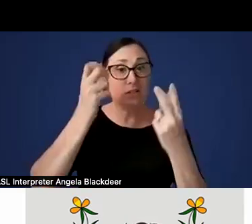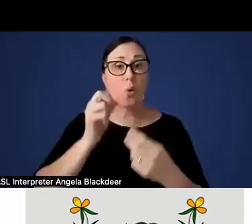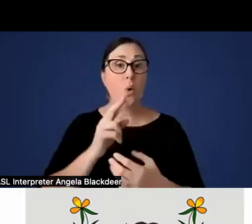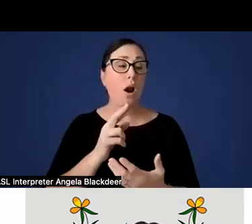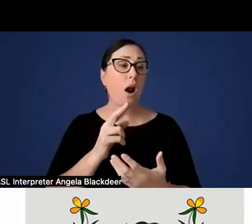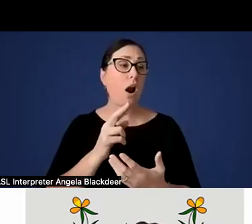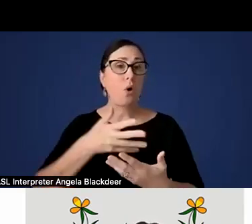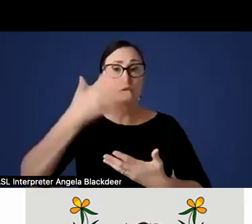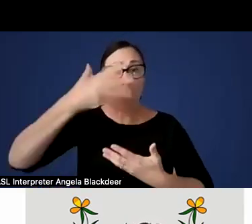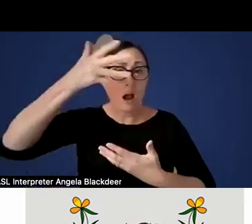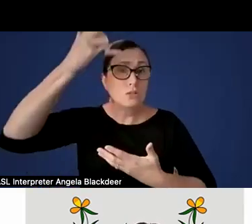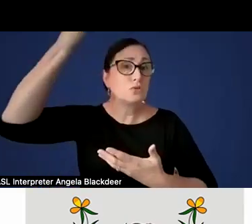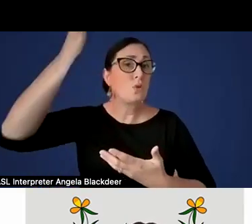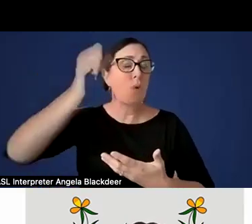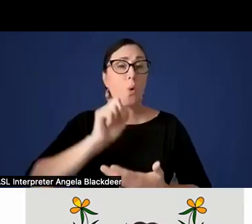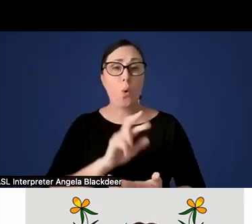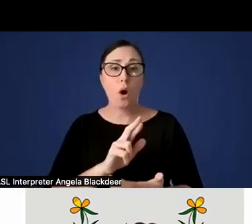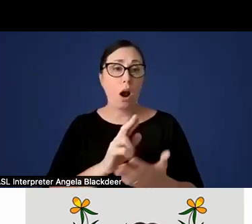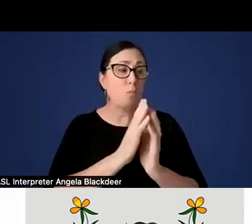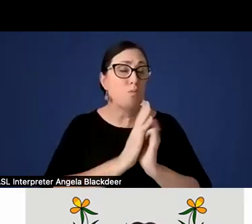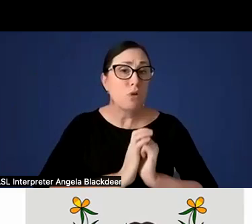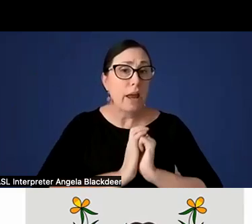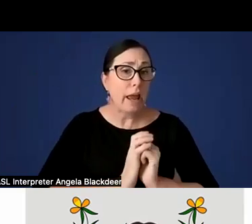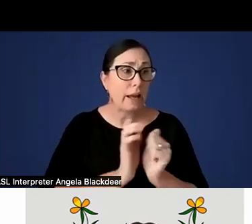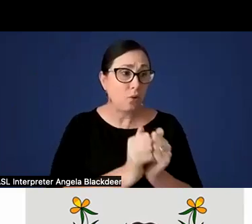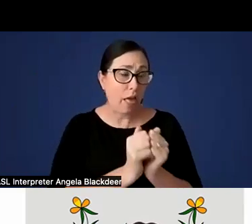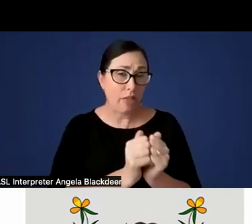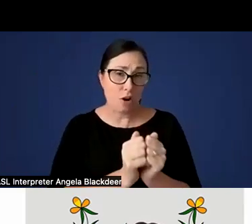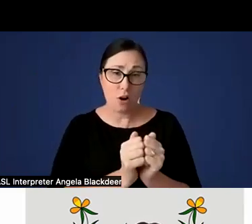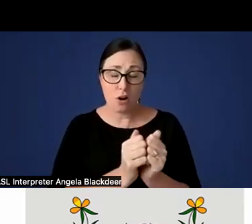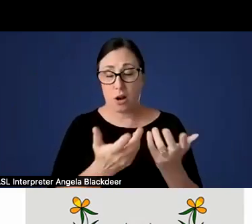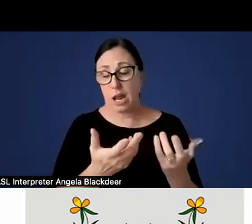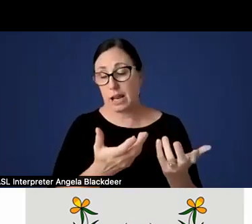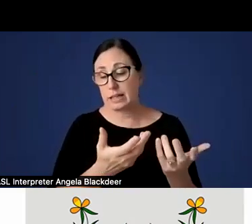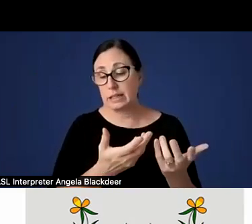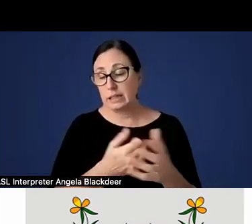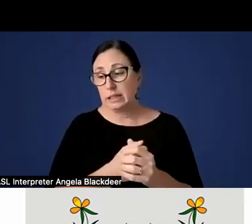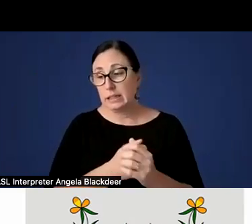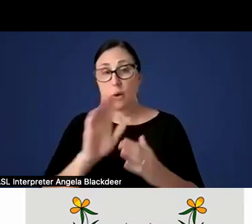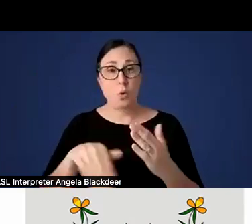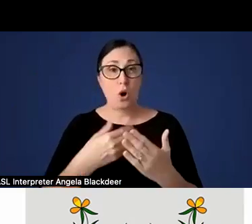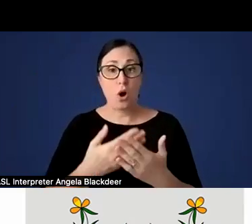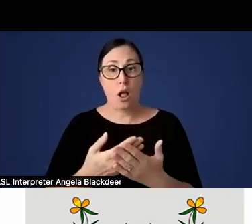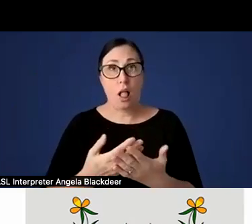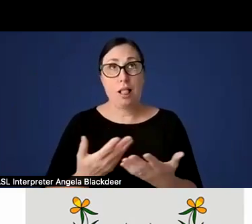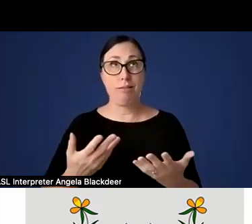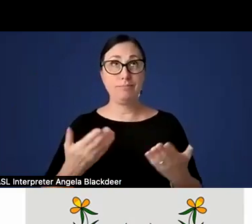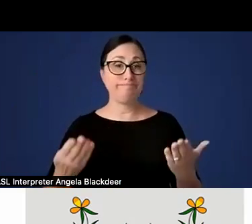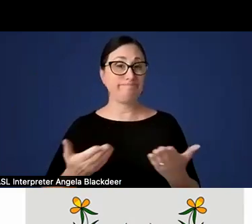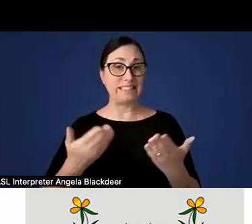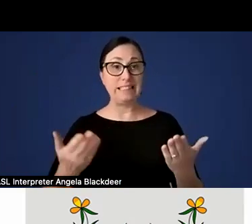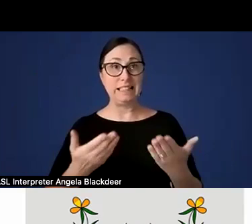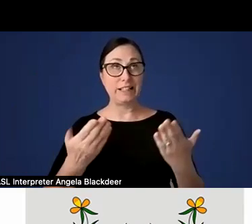acknowledge each other's presence in relationship to Creator, that we're all seeing here, regardless of, any hierarchy that may be, or any kind of